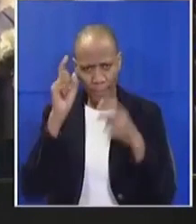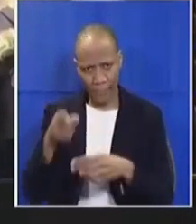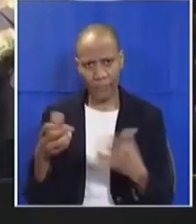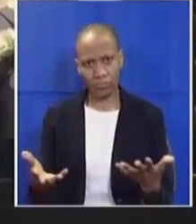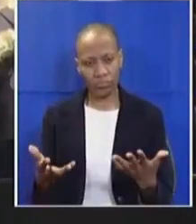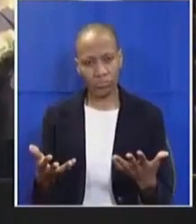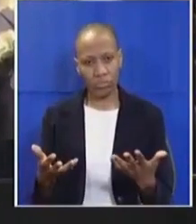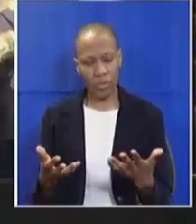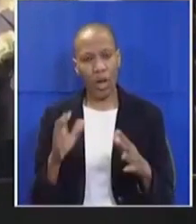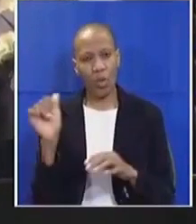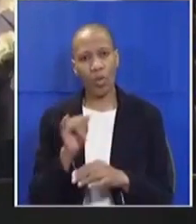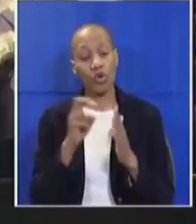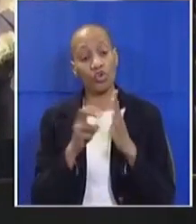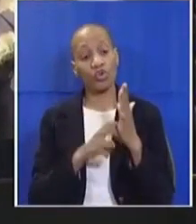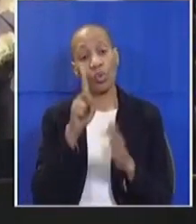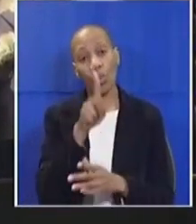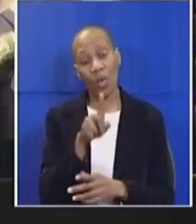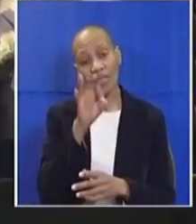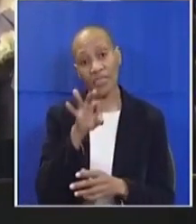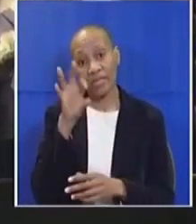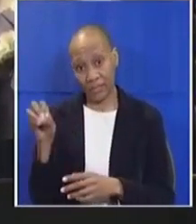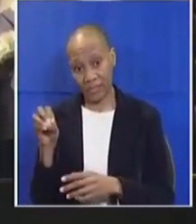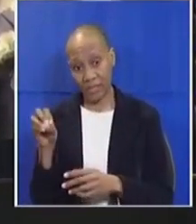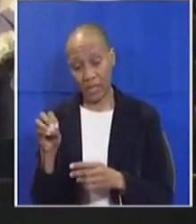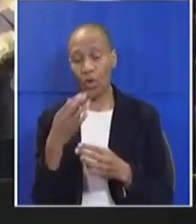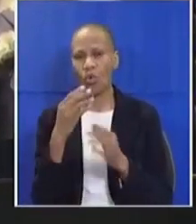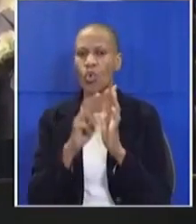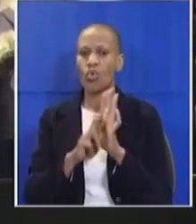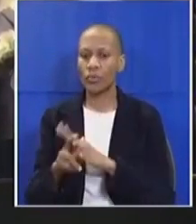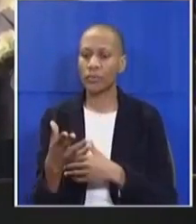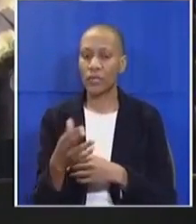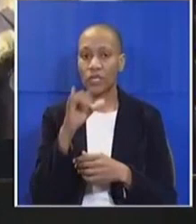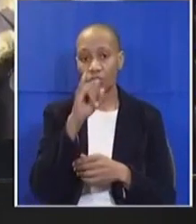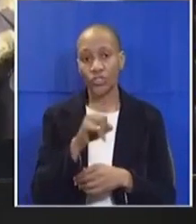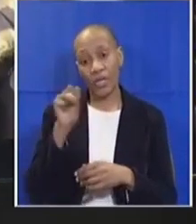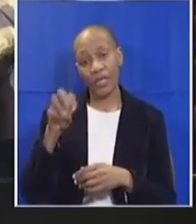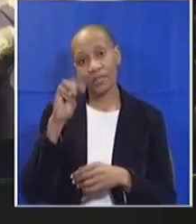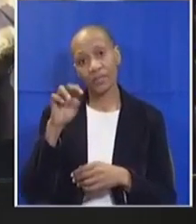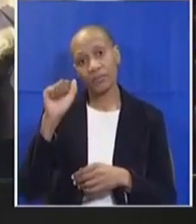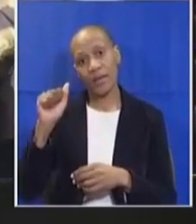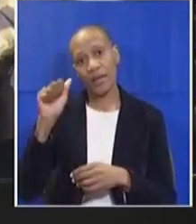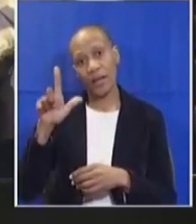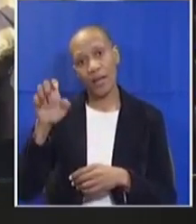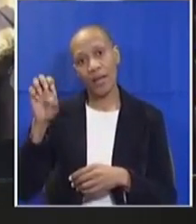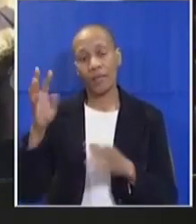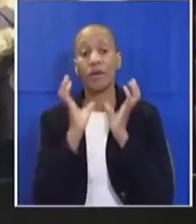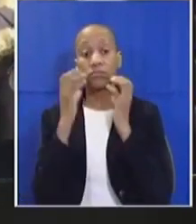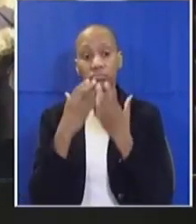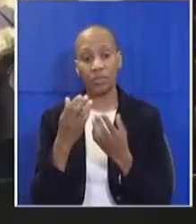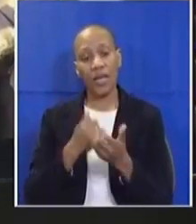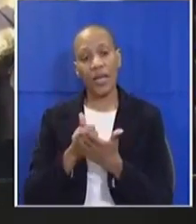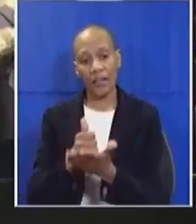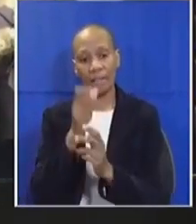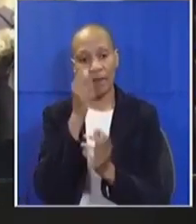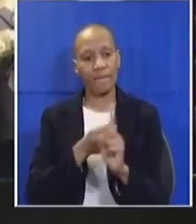in terms of Rule 130 in the name of Mr. J.S. Malema on the plight of the fees